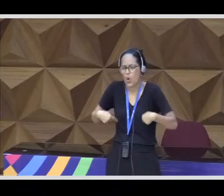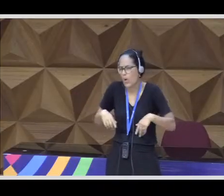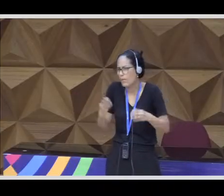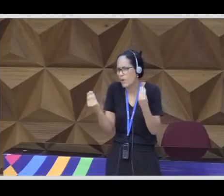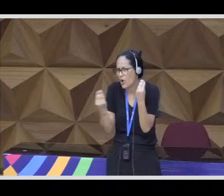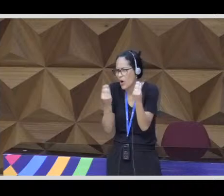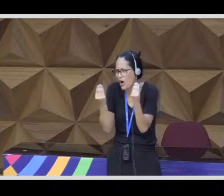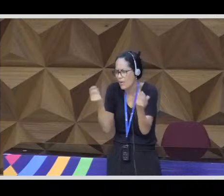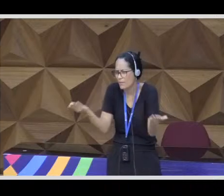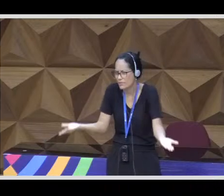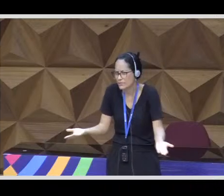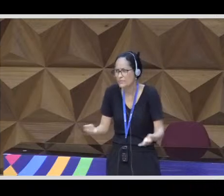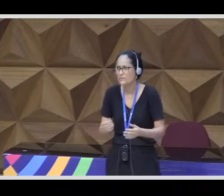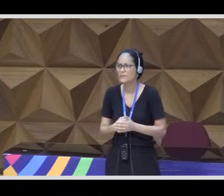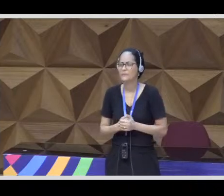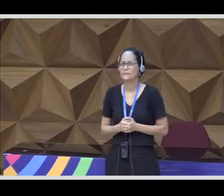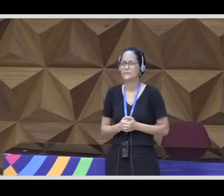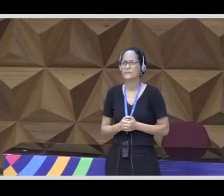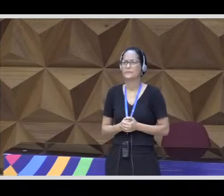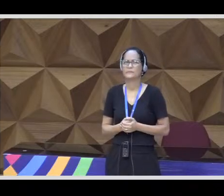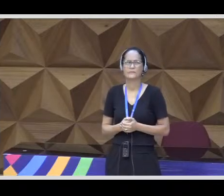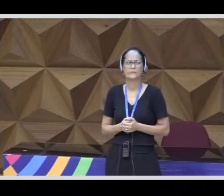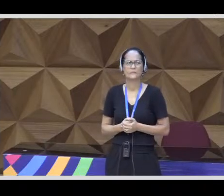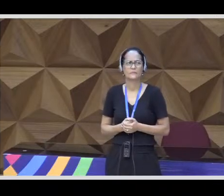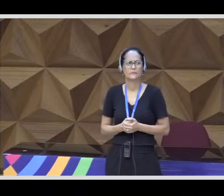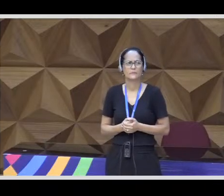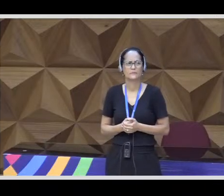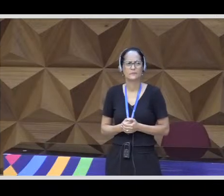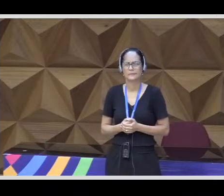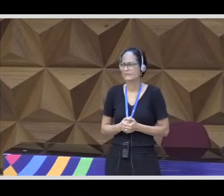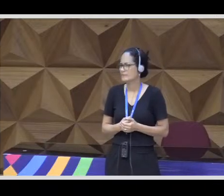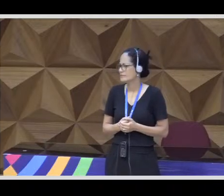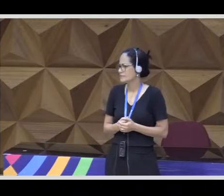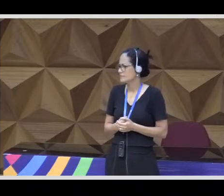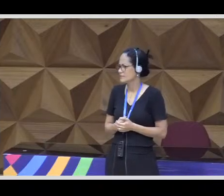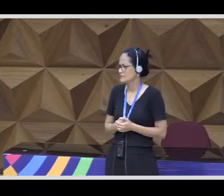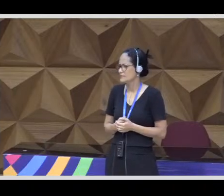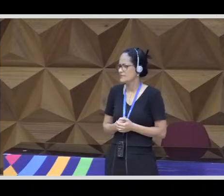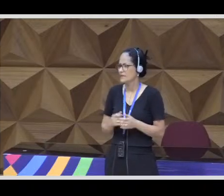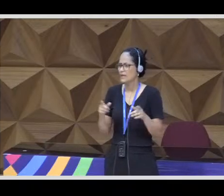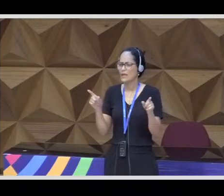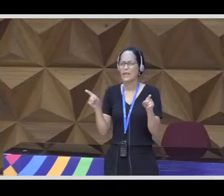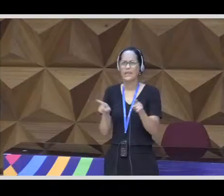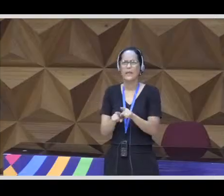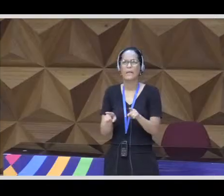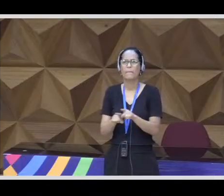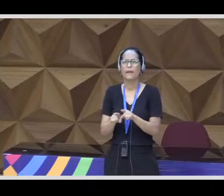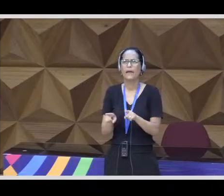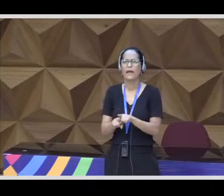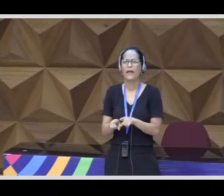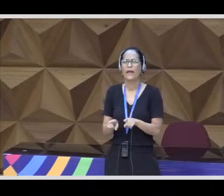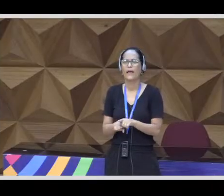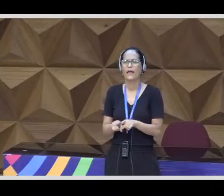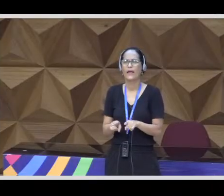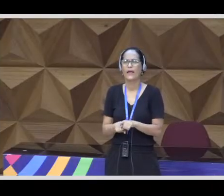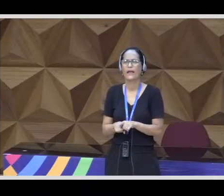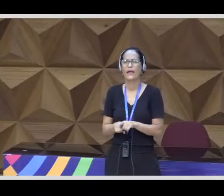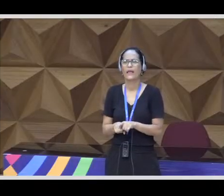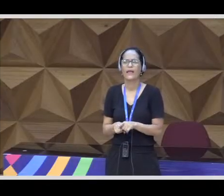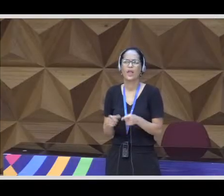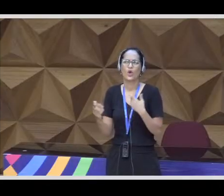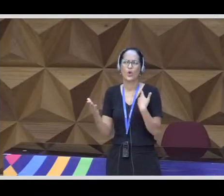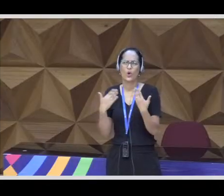ICMI last year and I met Yasser Sheikh. He's the Meta Mixed Reality Lab chief scientist, and he mentioned